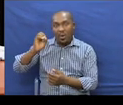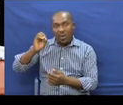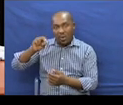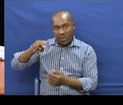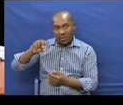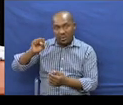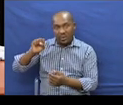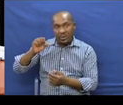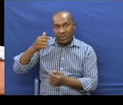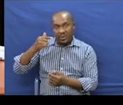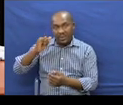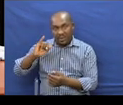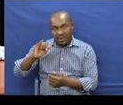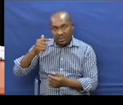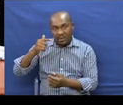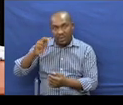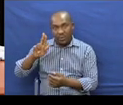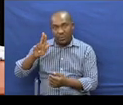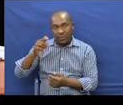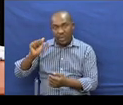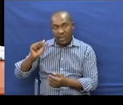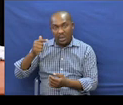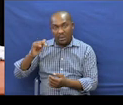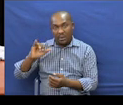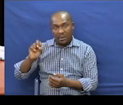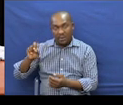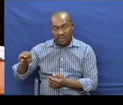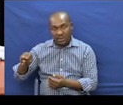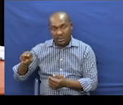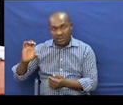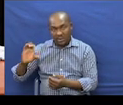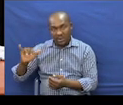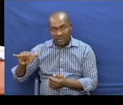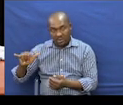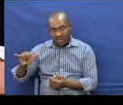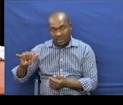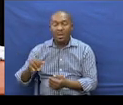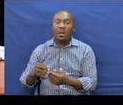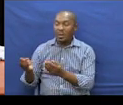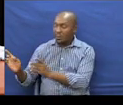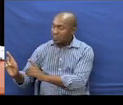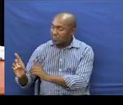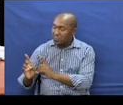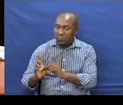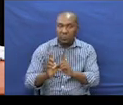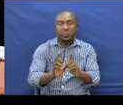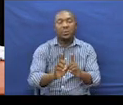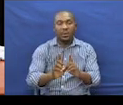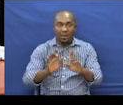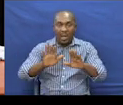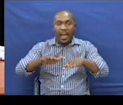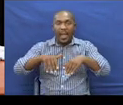and participate in debating on national issues in the parliament. That is a type, or that is an indicator